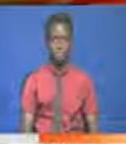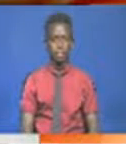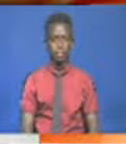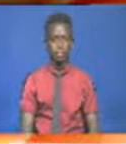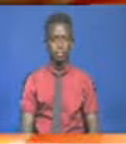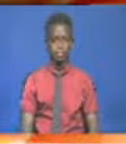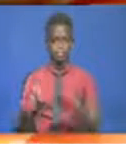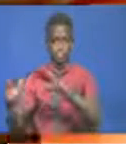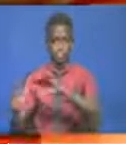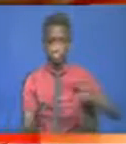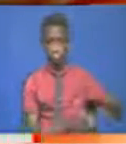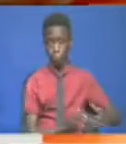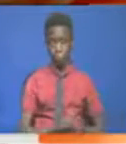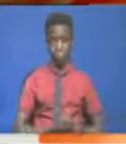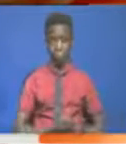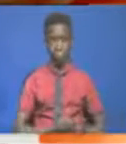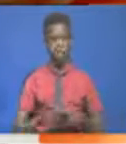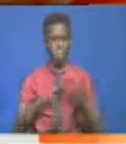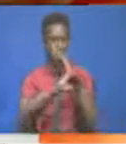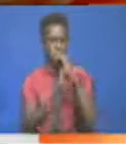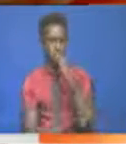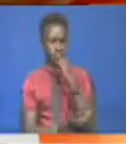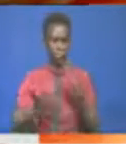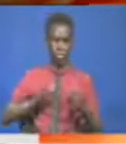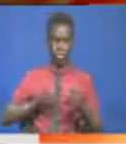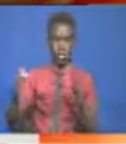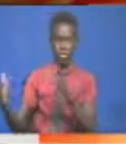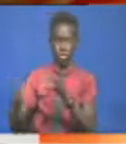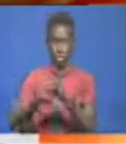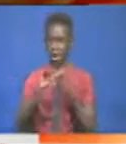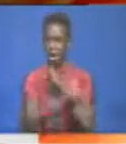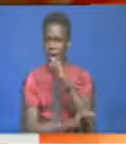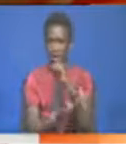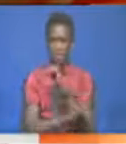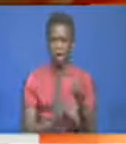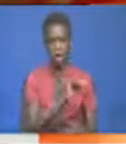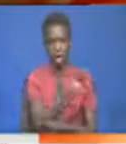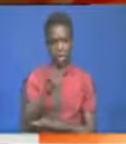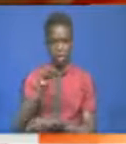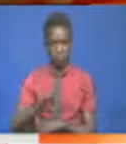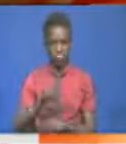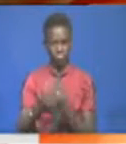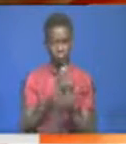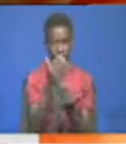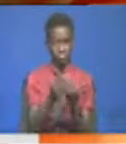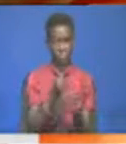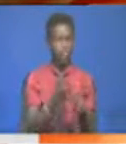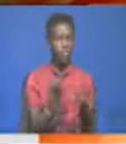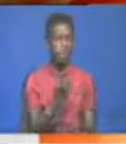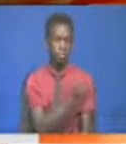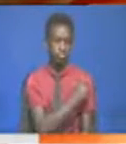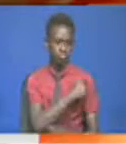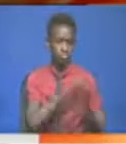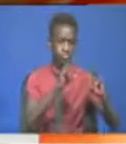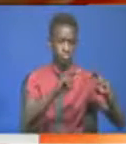Pregnant mothers across the country have been urged to keenly adhere to antenatal care and clinics till birth and even after